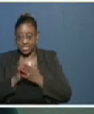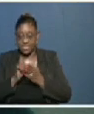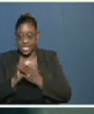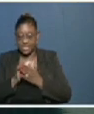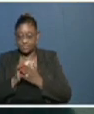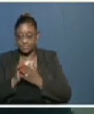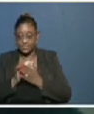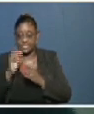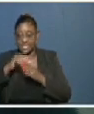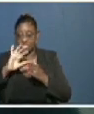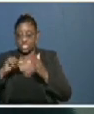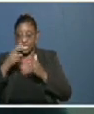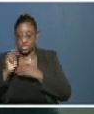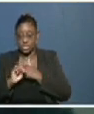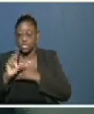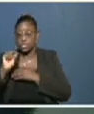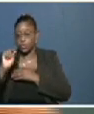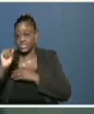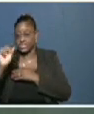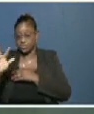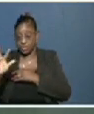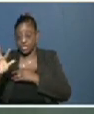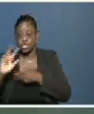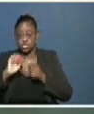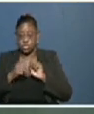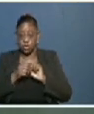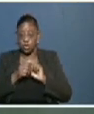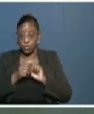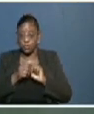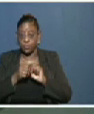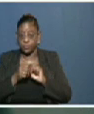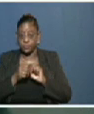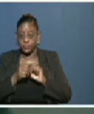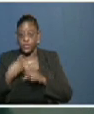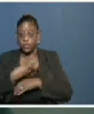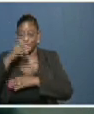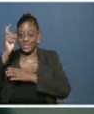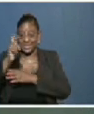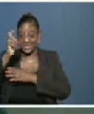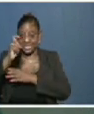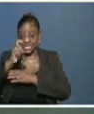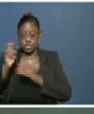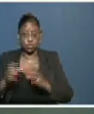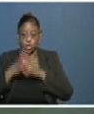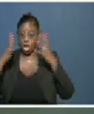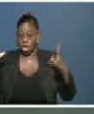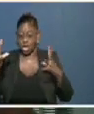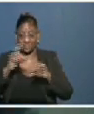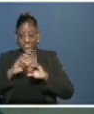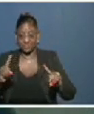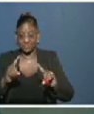the association in January 2023. So people need to look out for that as well. So we will be doing a lot of different